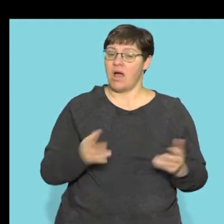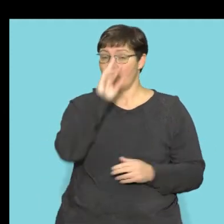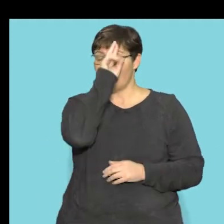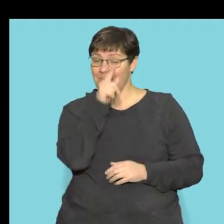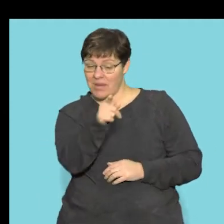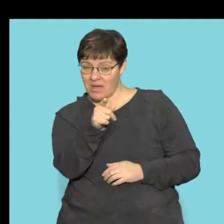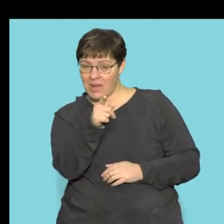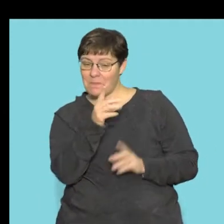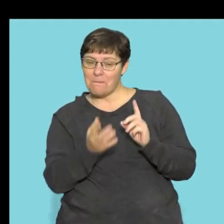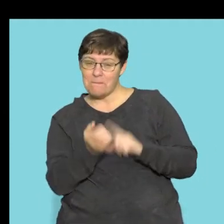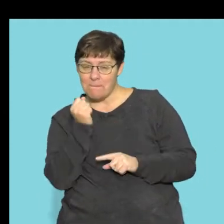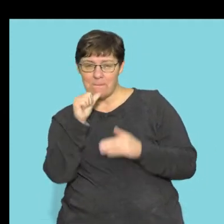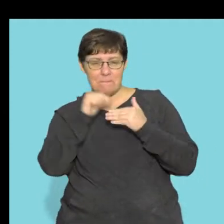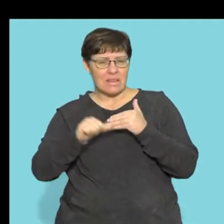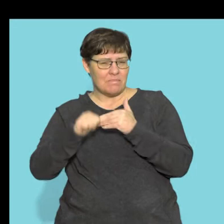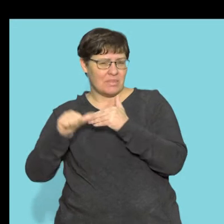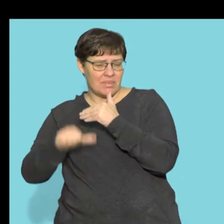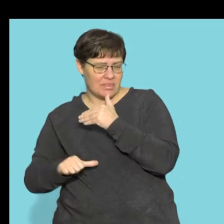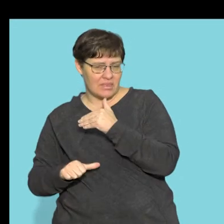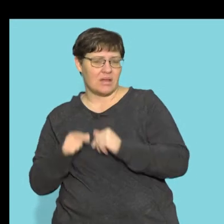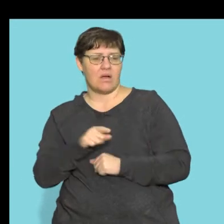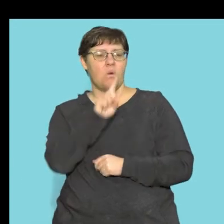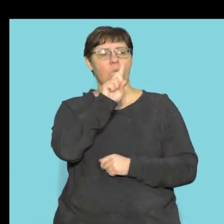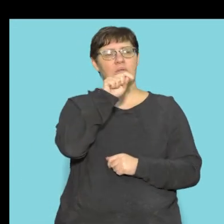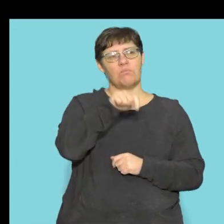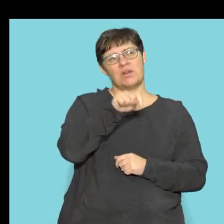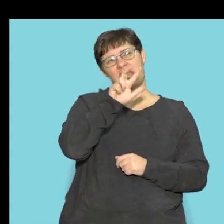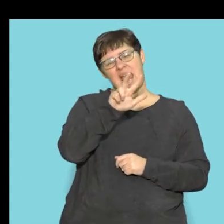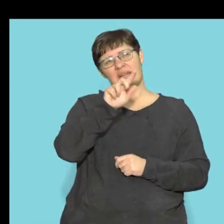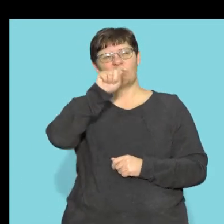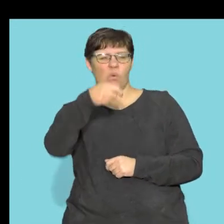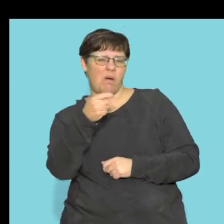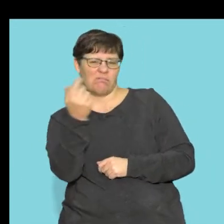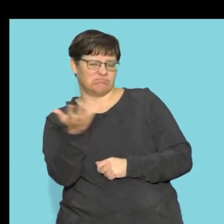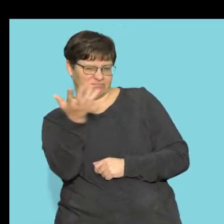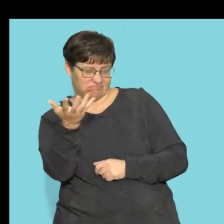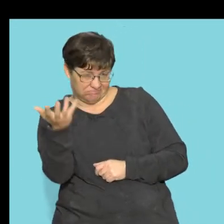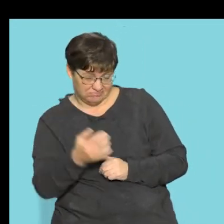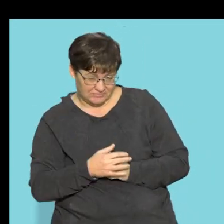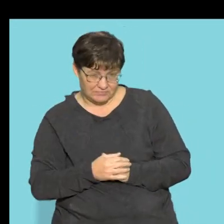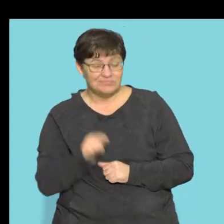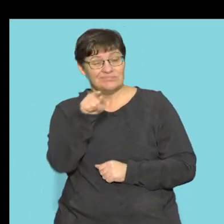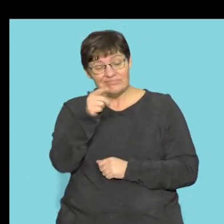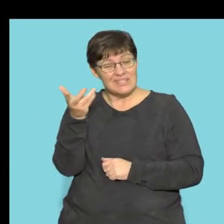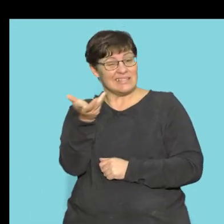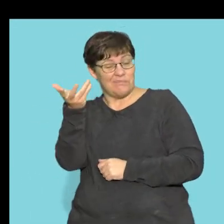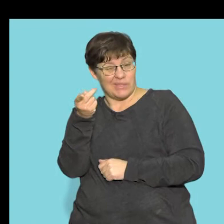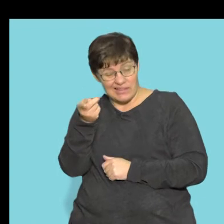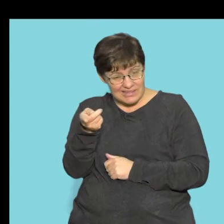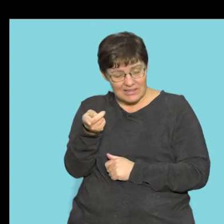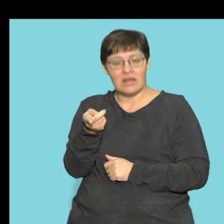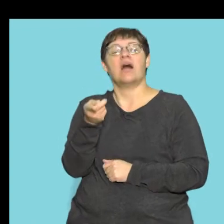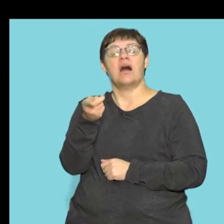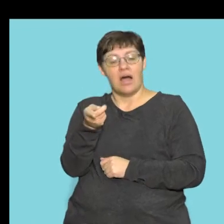remember, when we found the number of months, this was 1.8 comma something that is there. This something that is here is